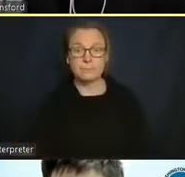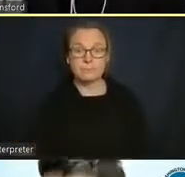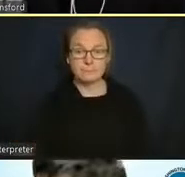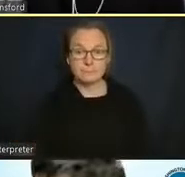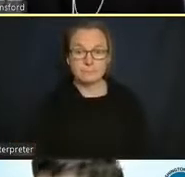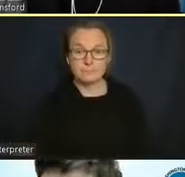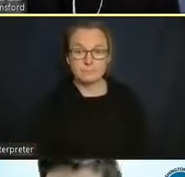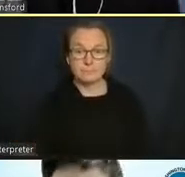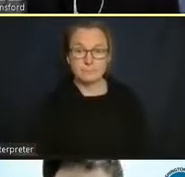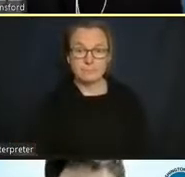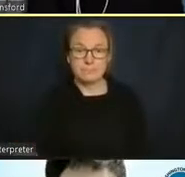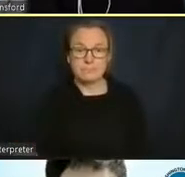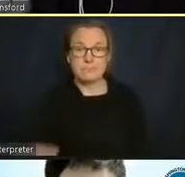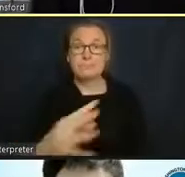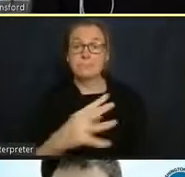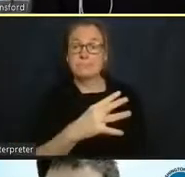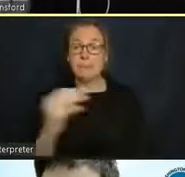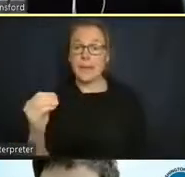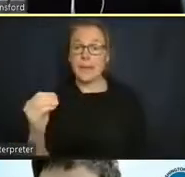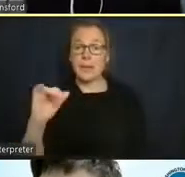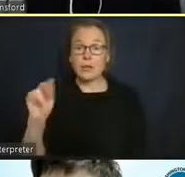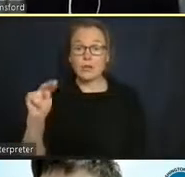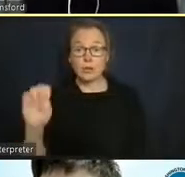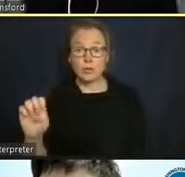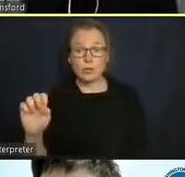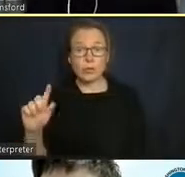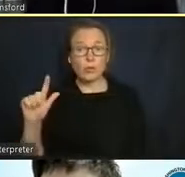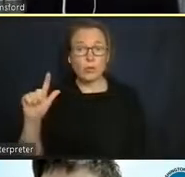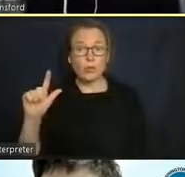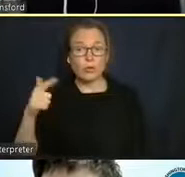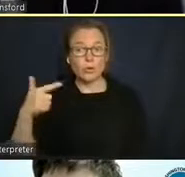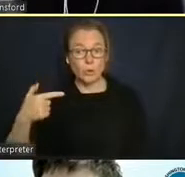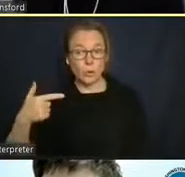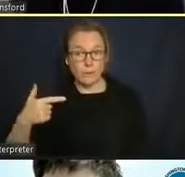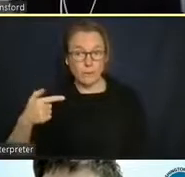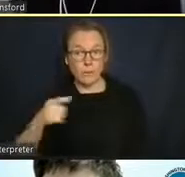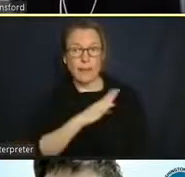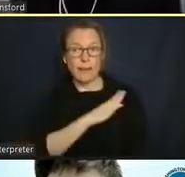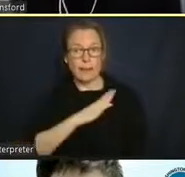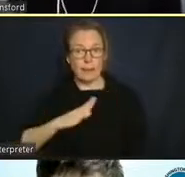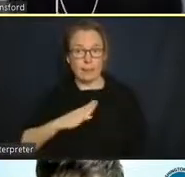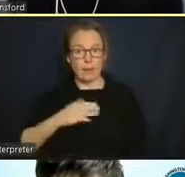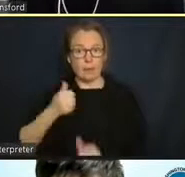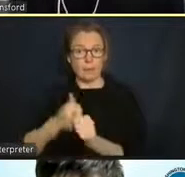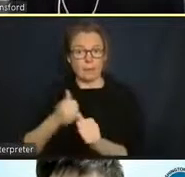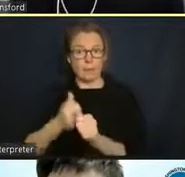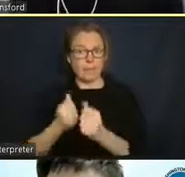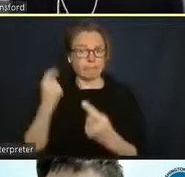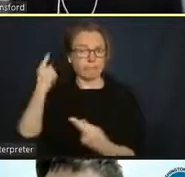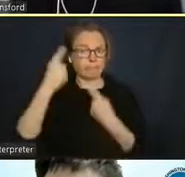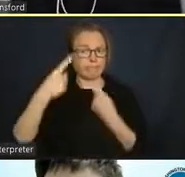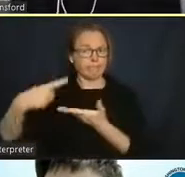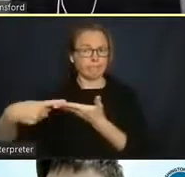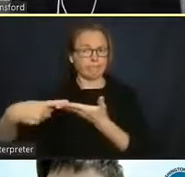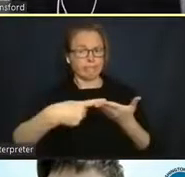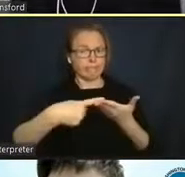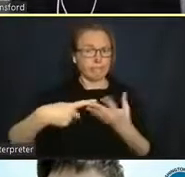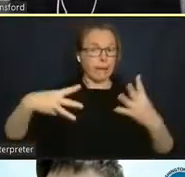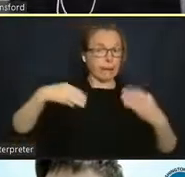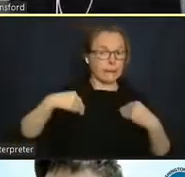And then the Board of County Commissioners on June 21st will consider adopting the budgets.